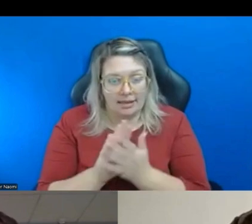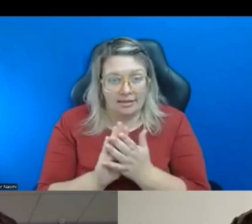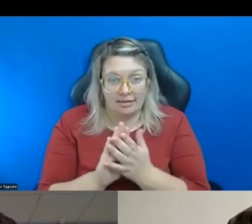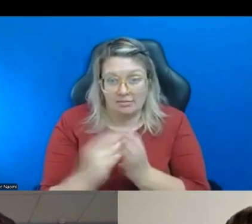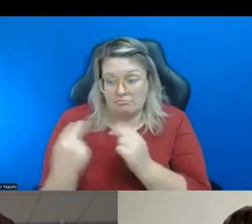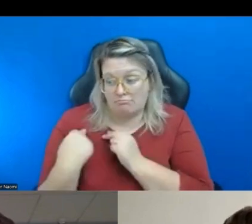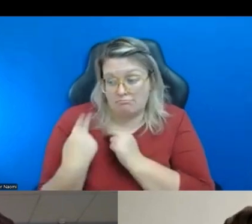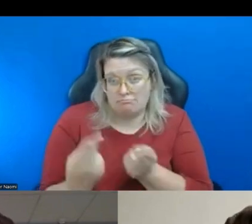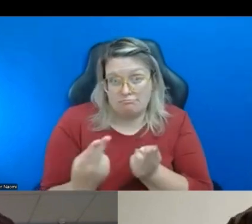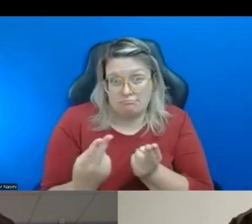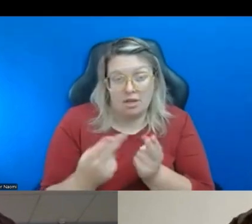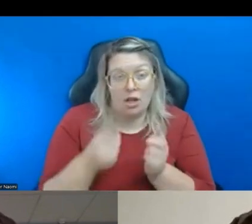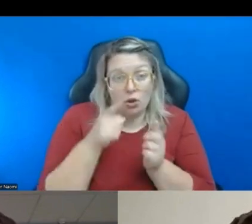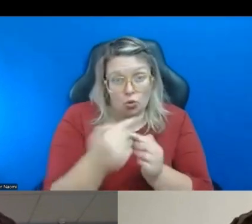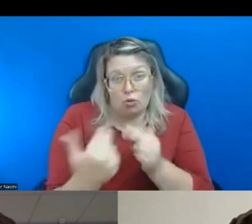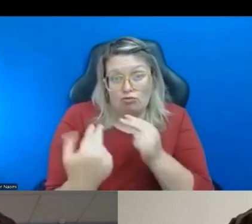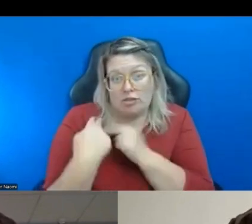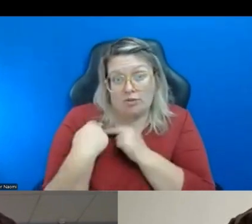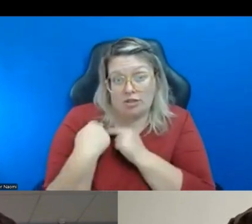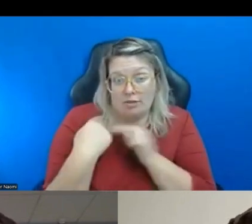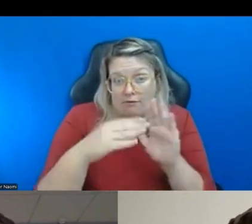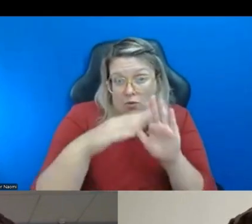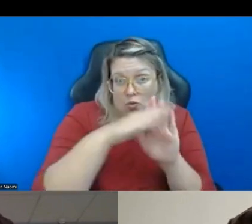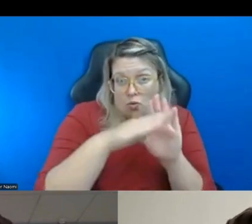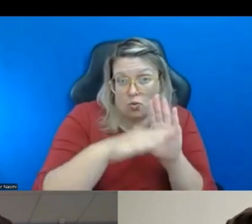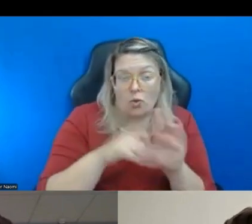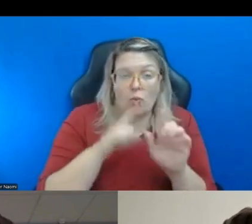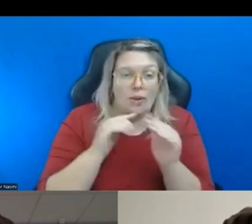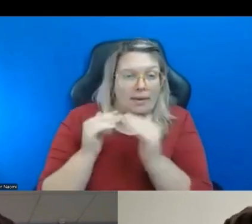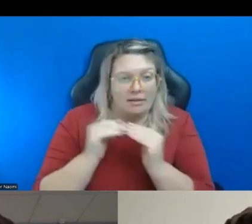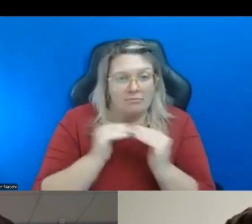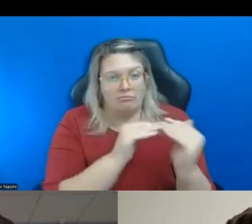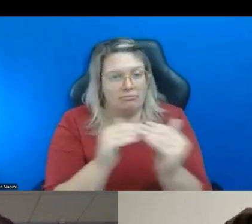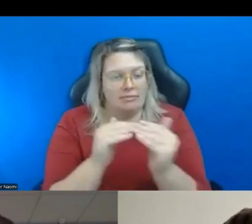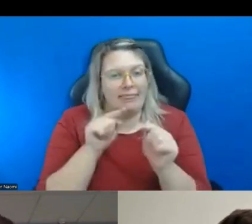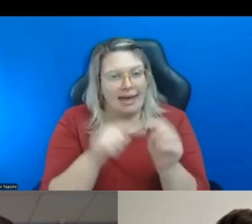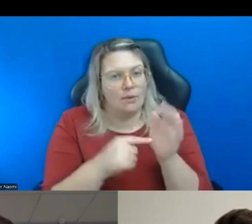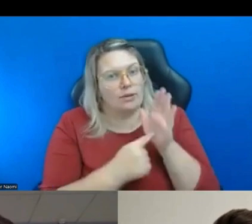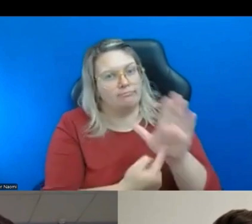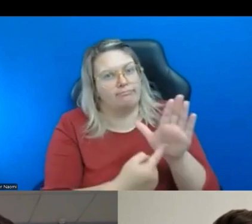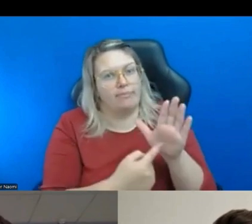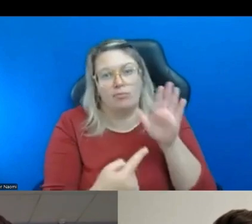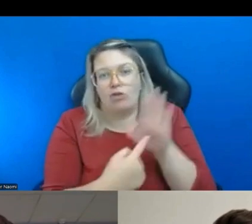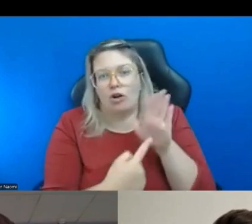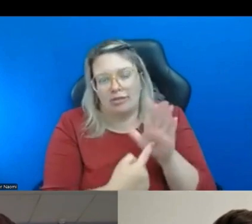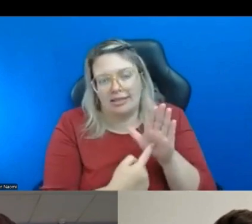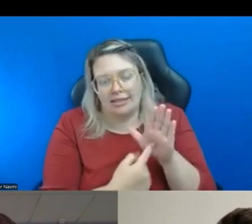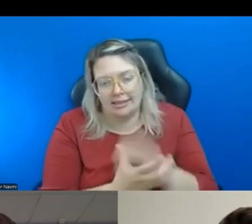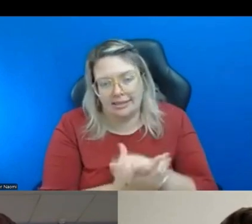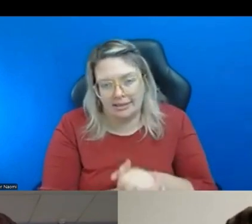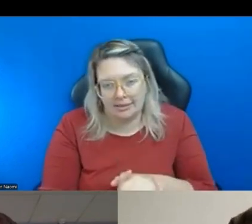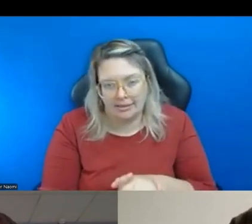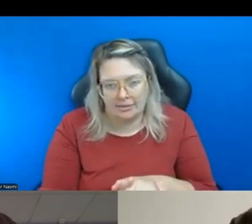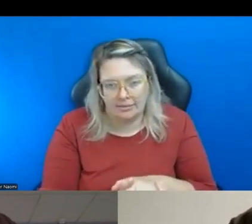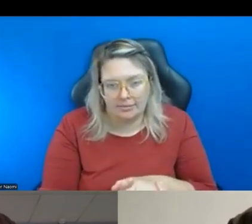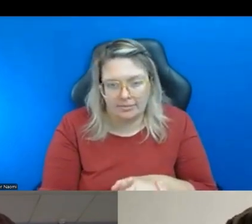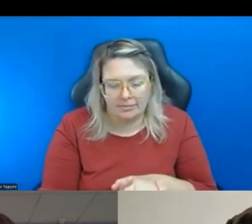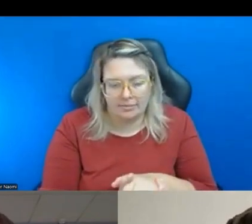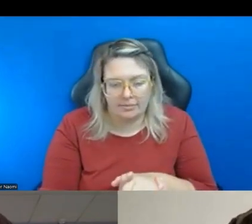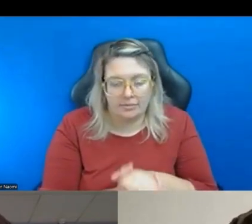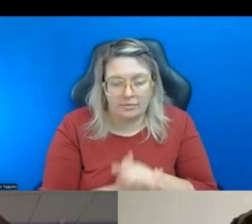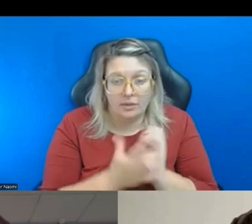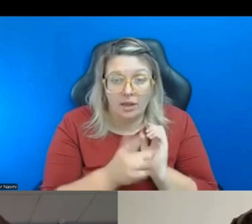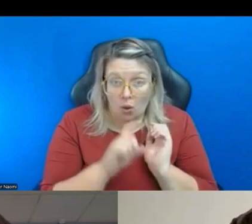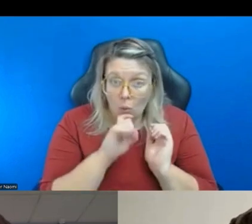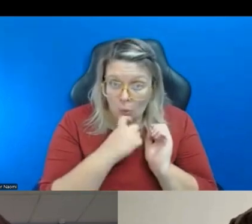for directly, I think that will dictate what their priorities are around that. So they will have their